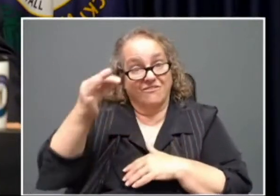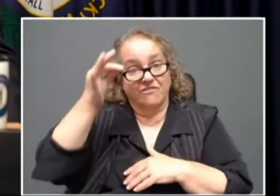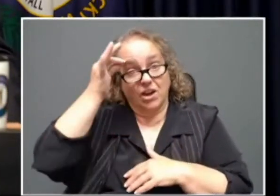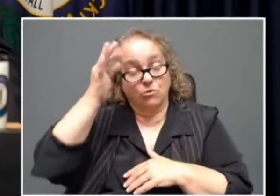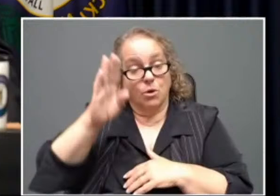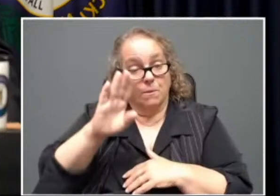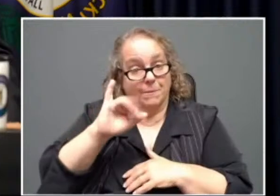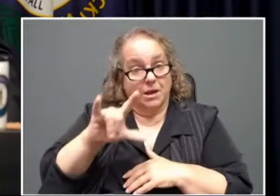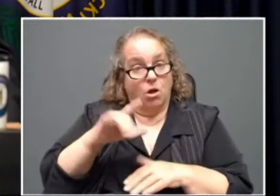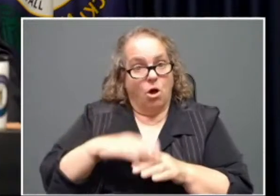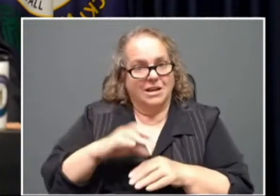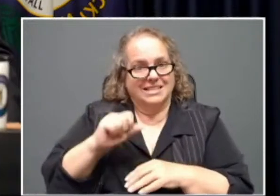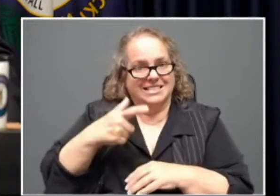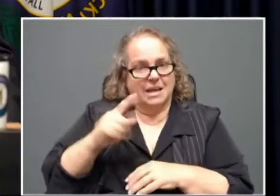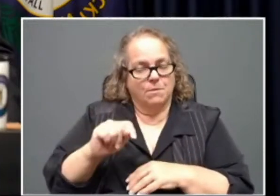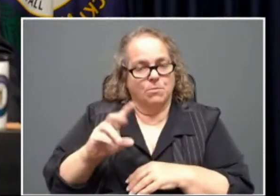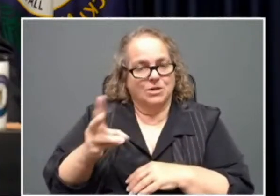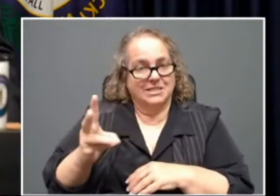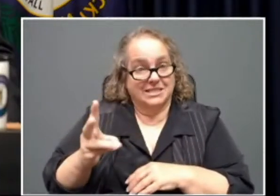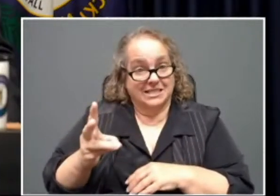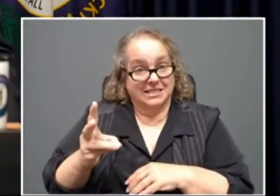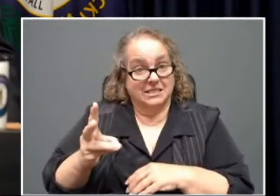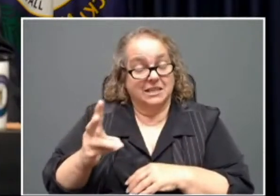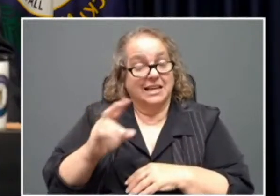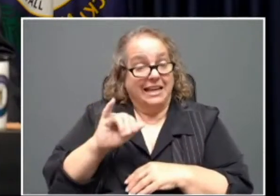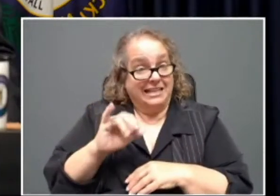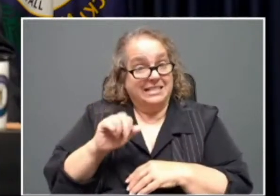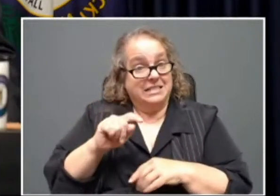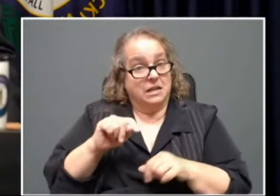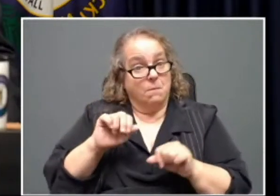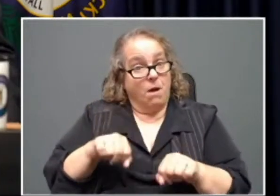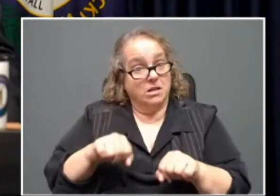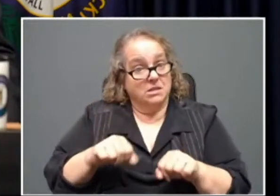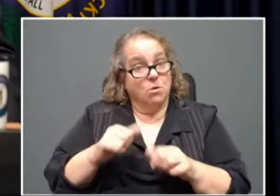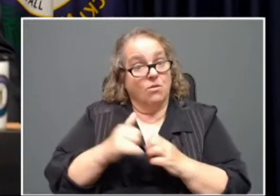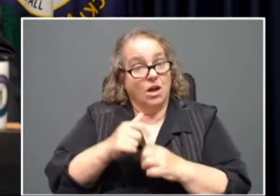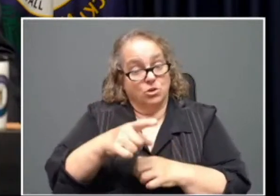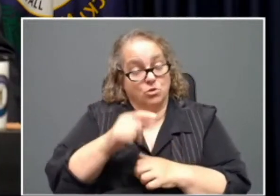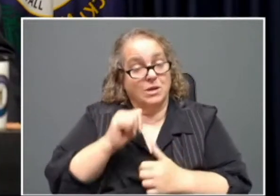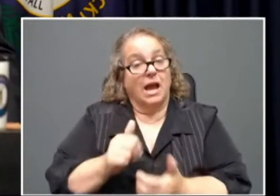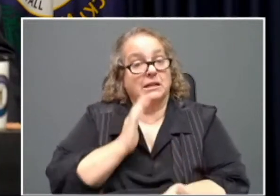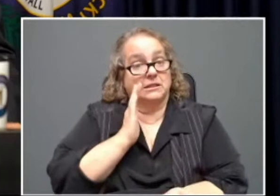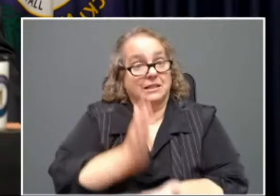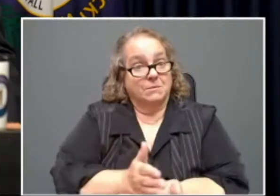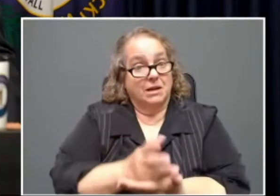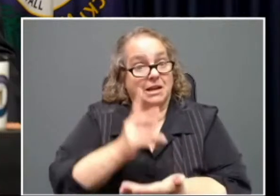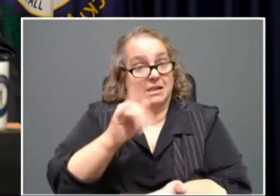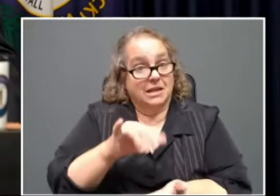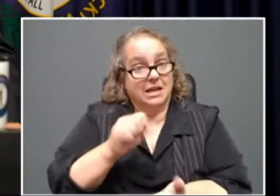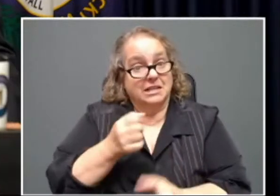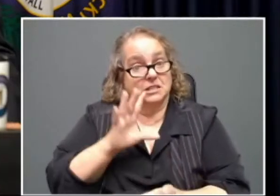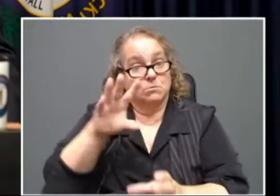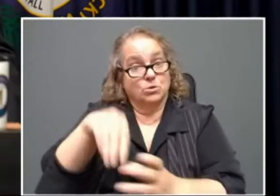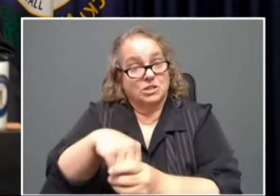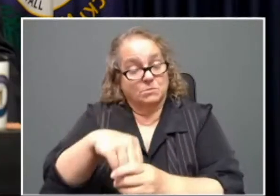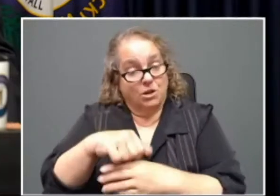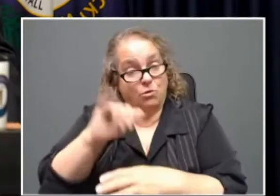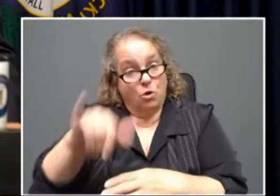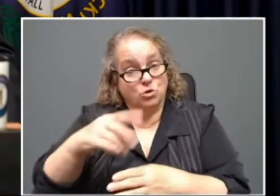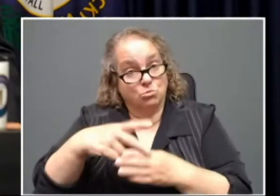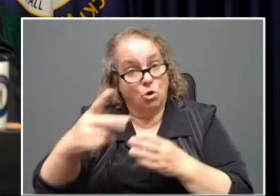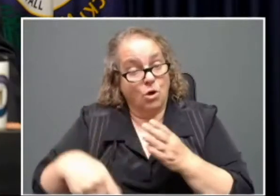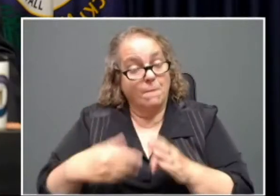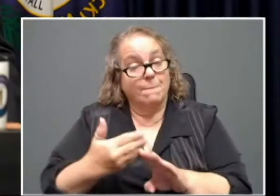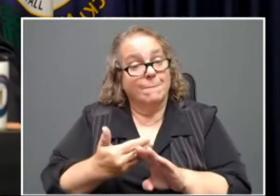on September 6th. Is it possible that you could eliminate Kentucky's participation in those programs before